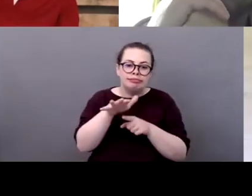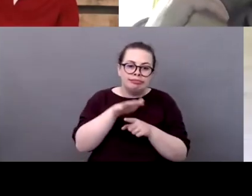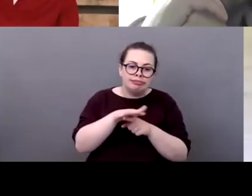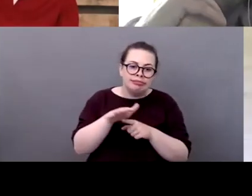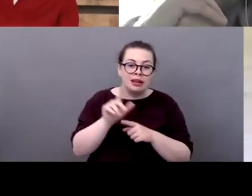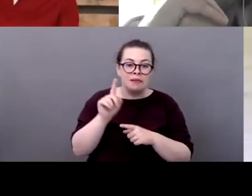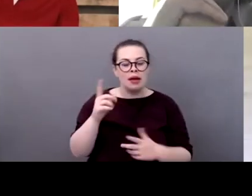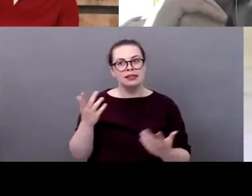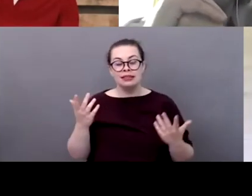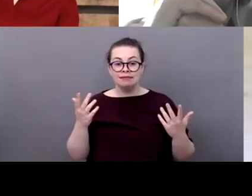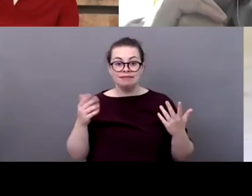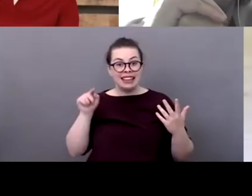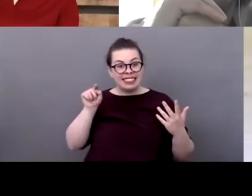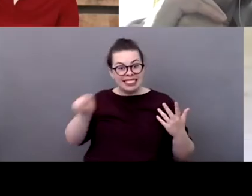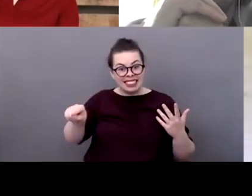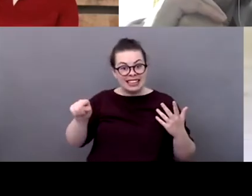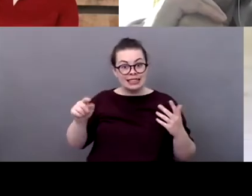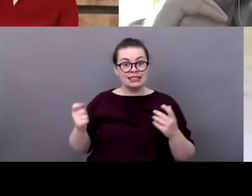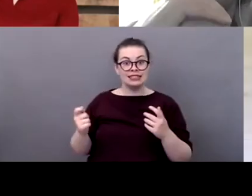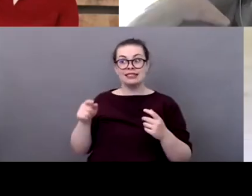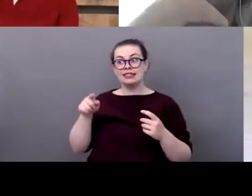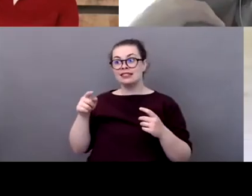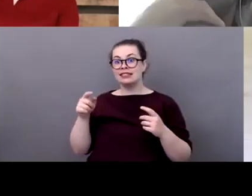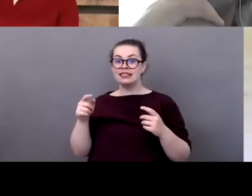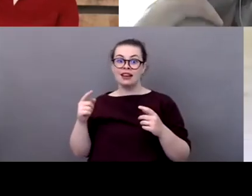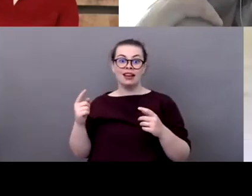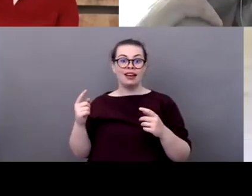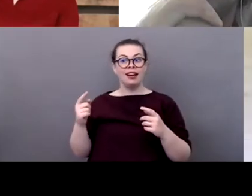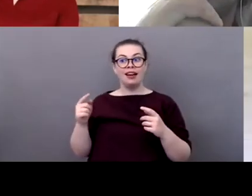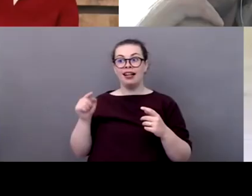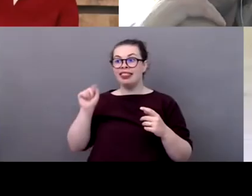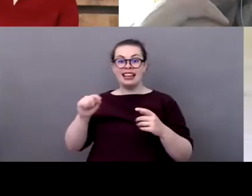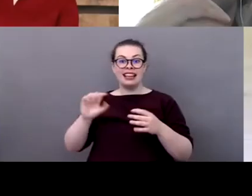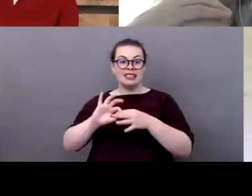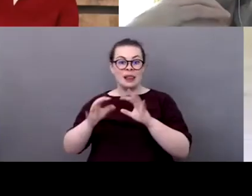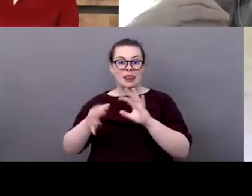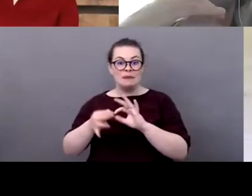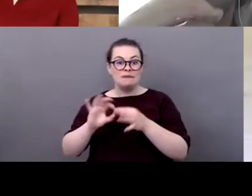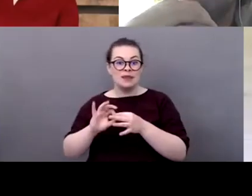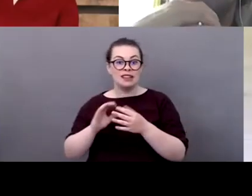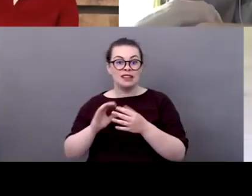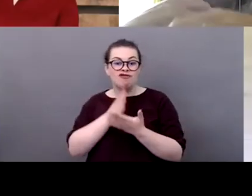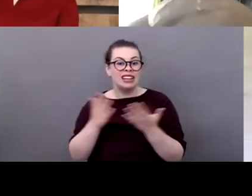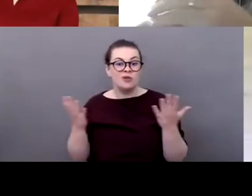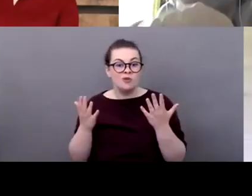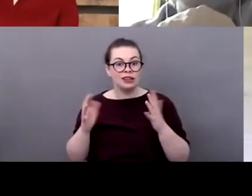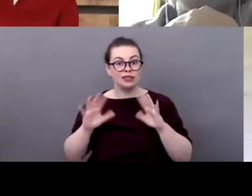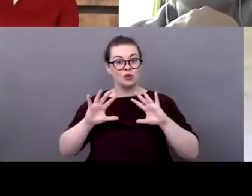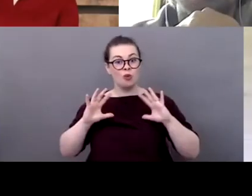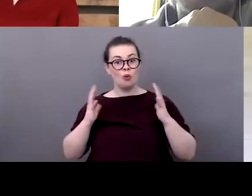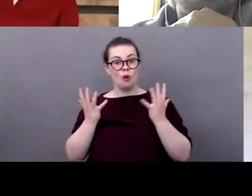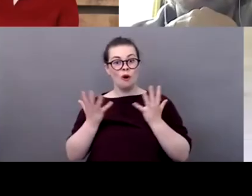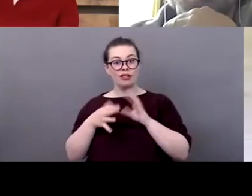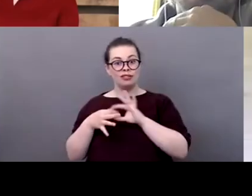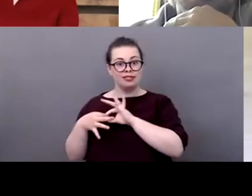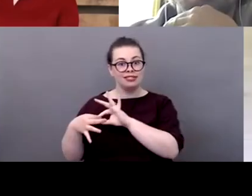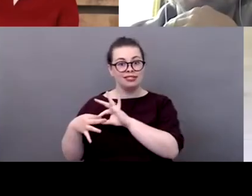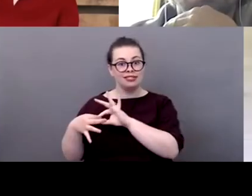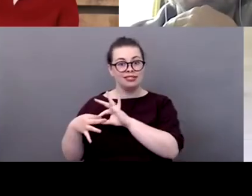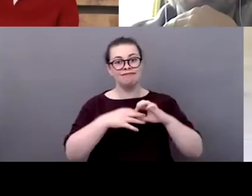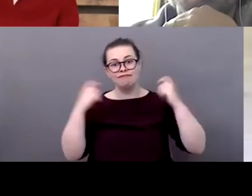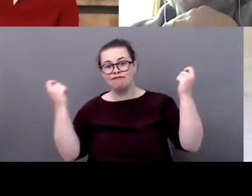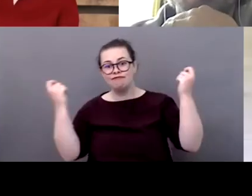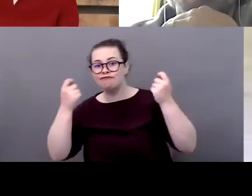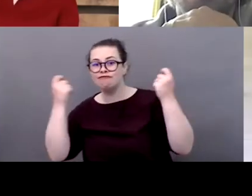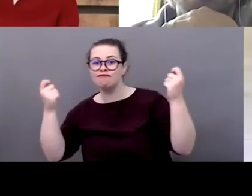aller admirer les sportifs, mais aussi échanger dans une grande fraternité. C'est ça le sens de l'Olympisme. Et malheureusement, Covid oblige, il n'y